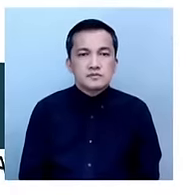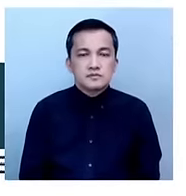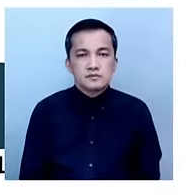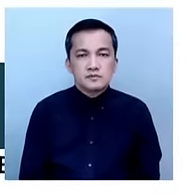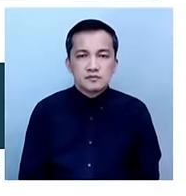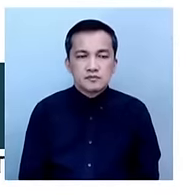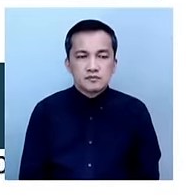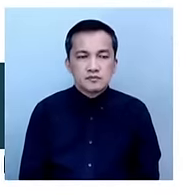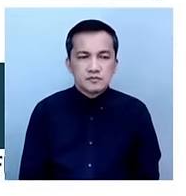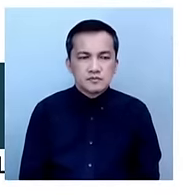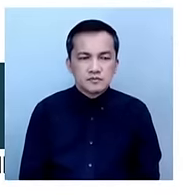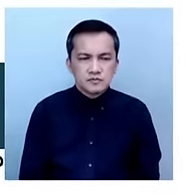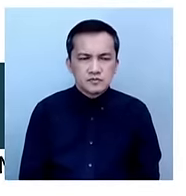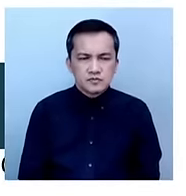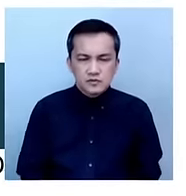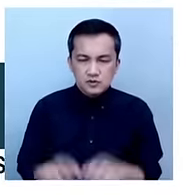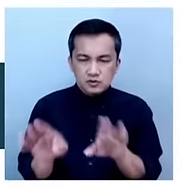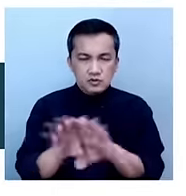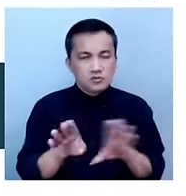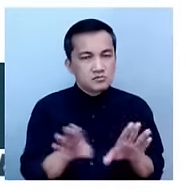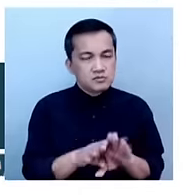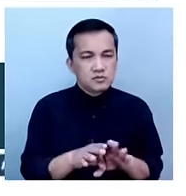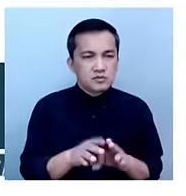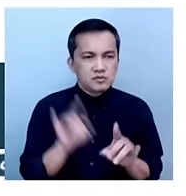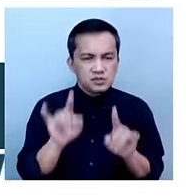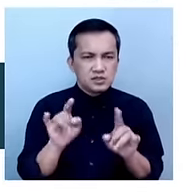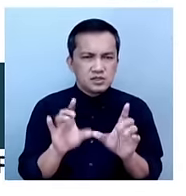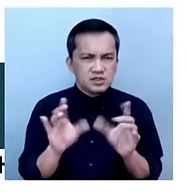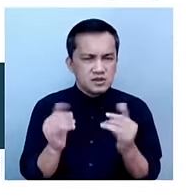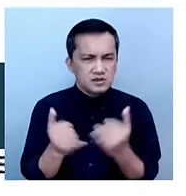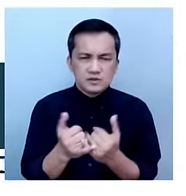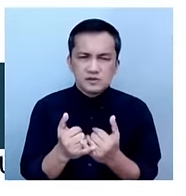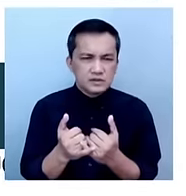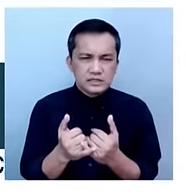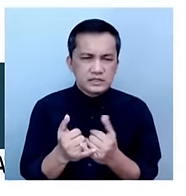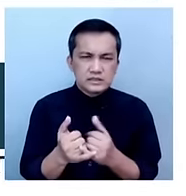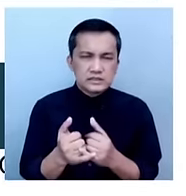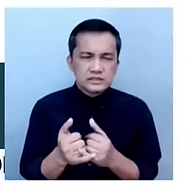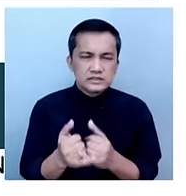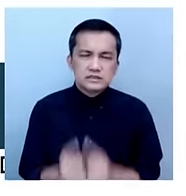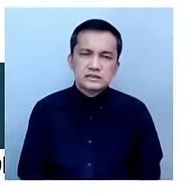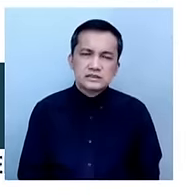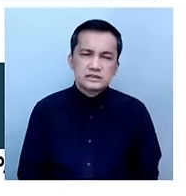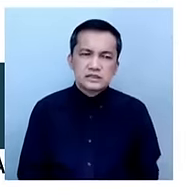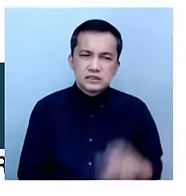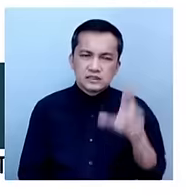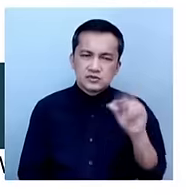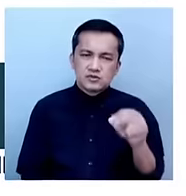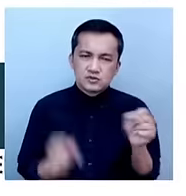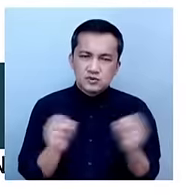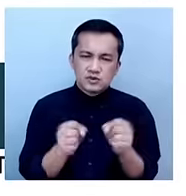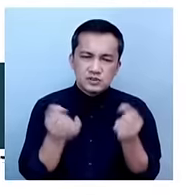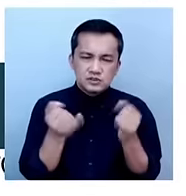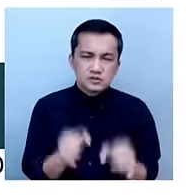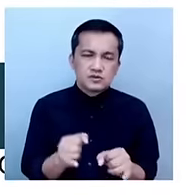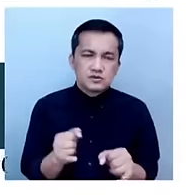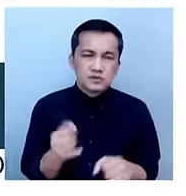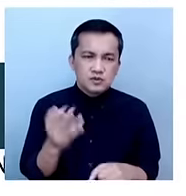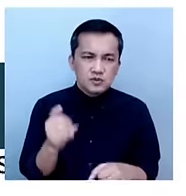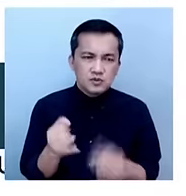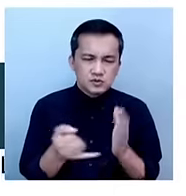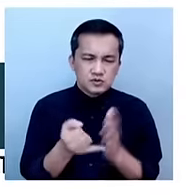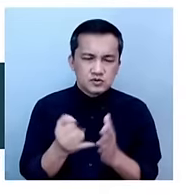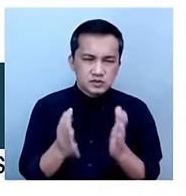Shutting down a media company is no small issue because journalism is